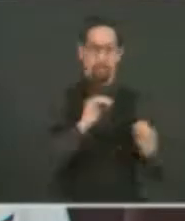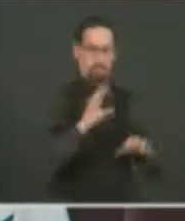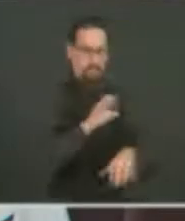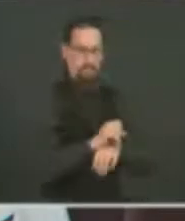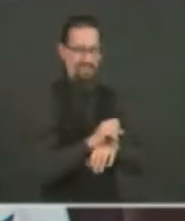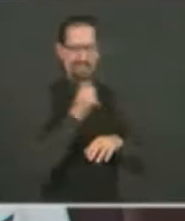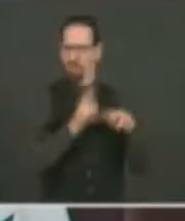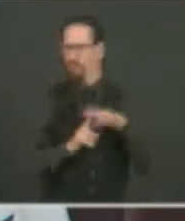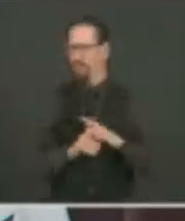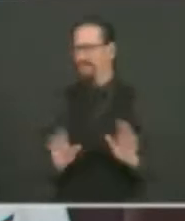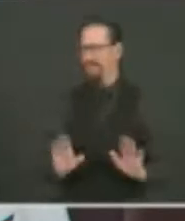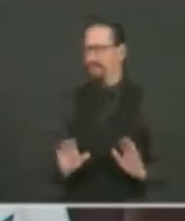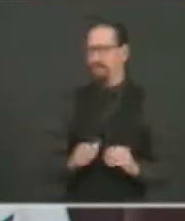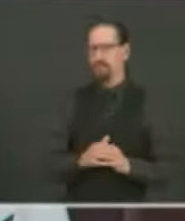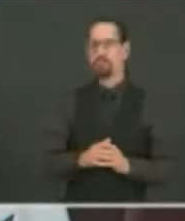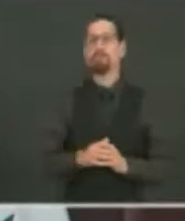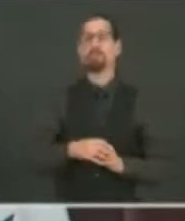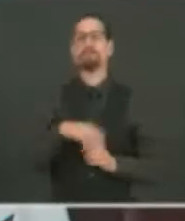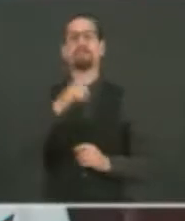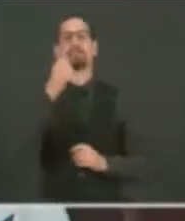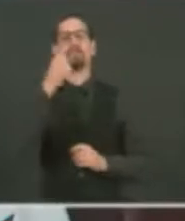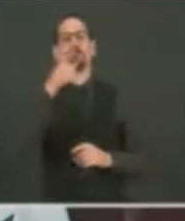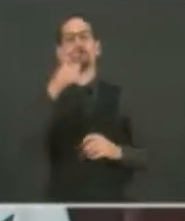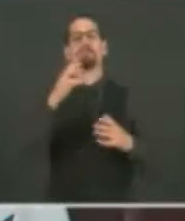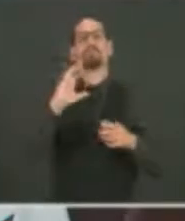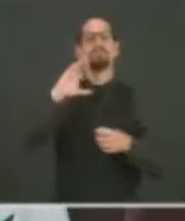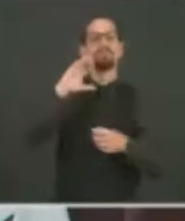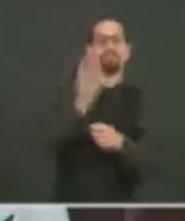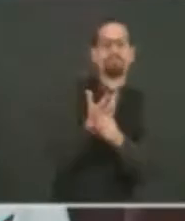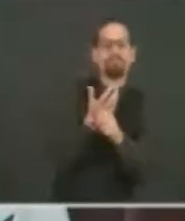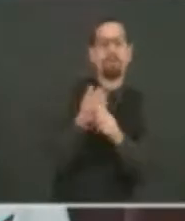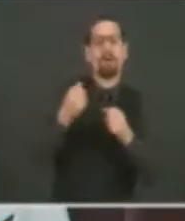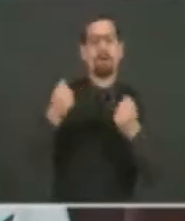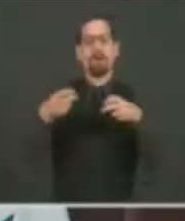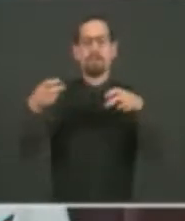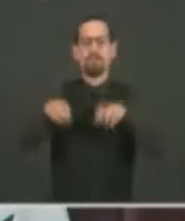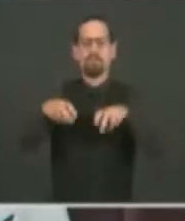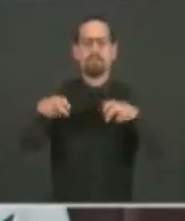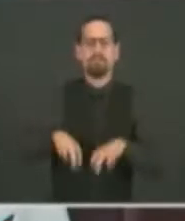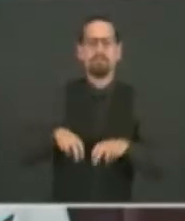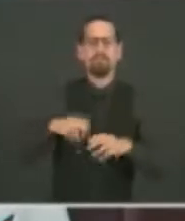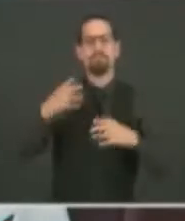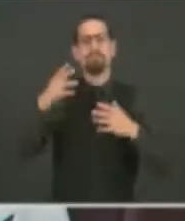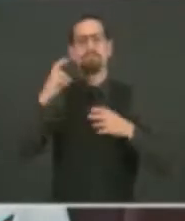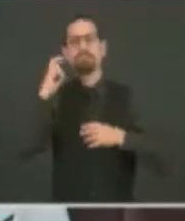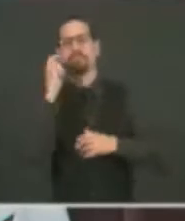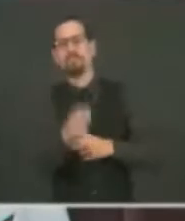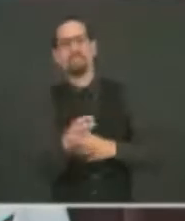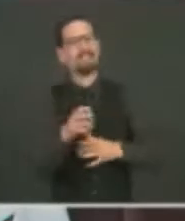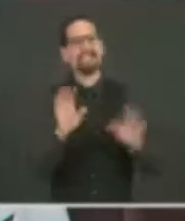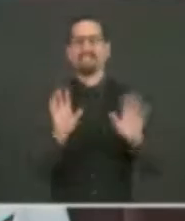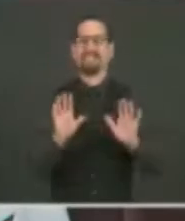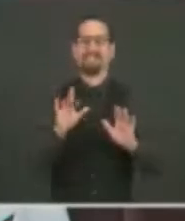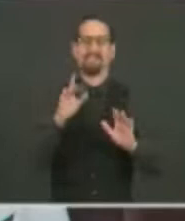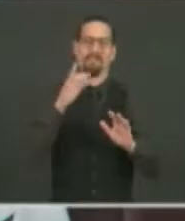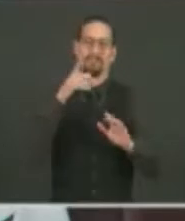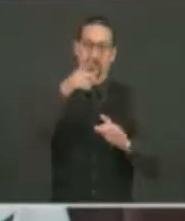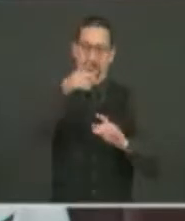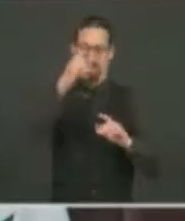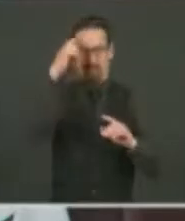carpooling. We want to keep all our teachers safe. So if you pile into a car without your masks